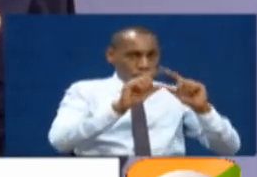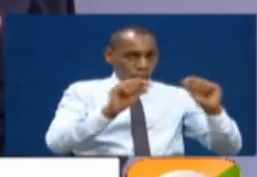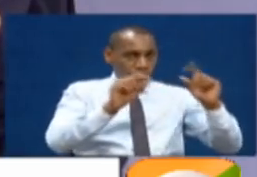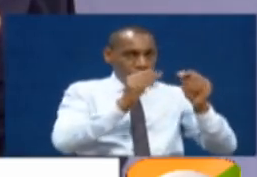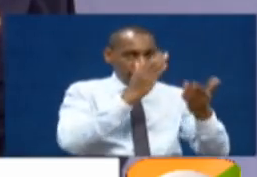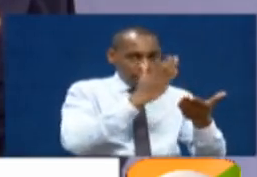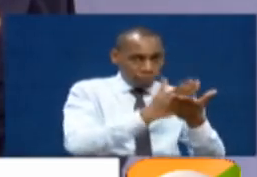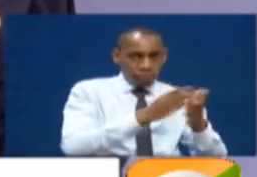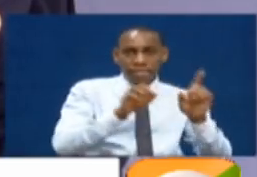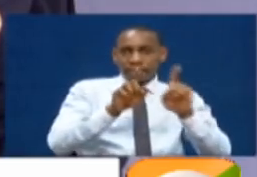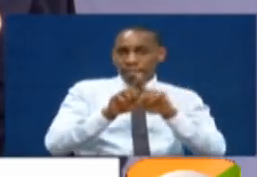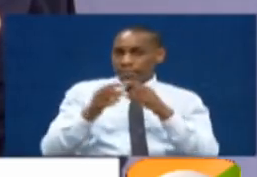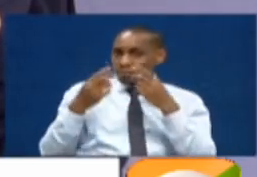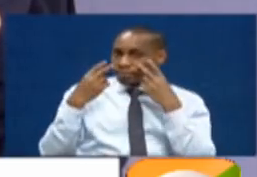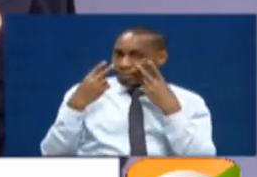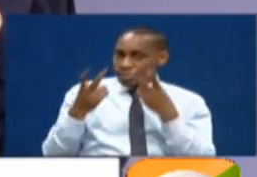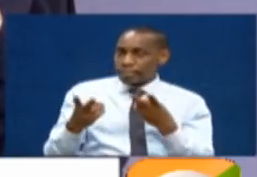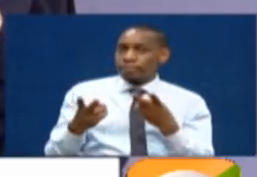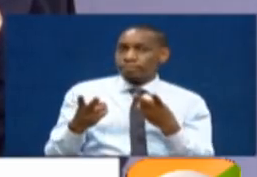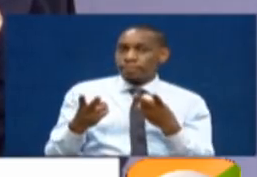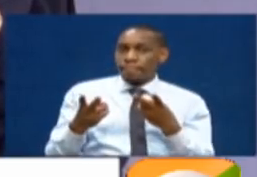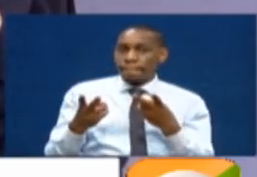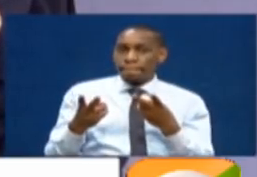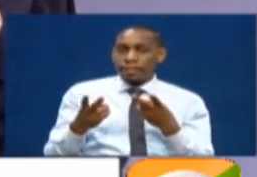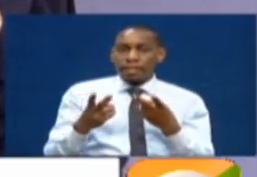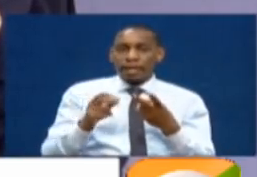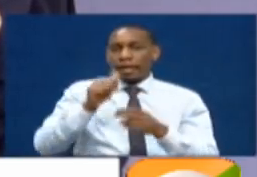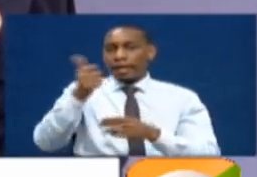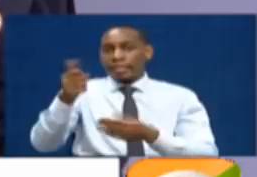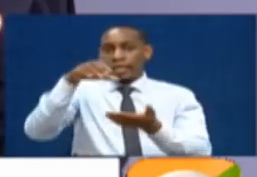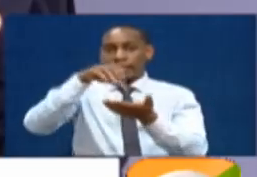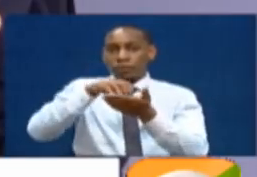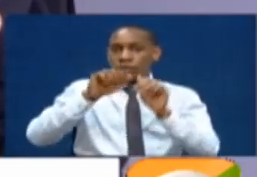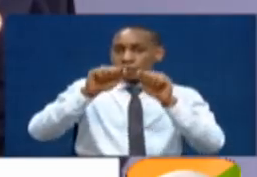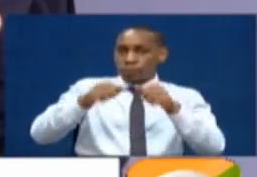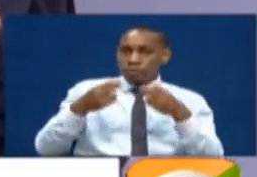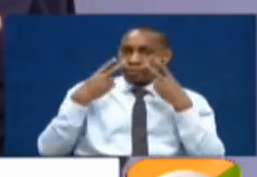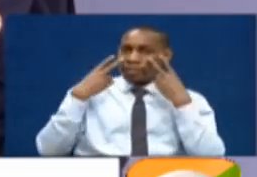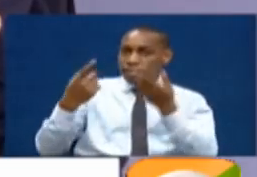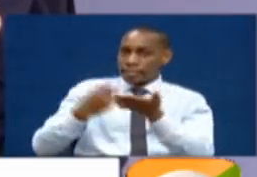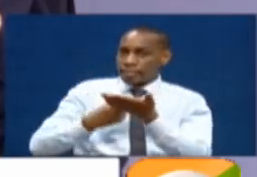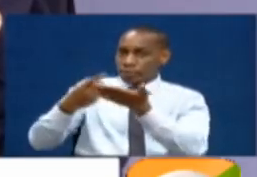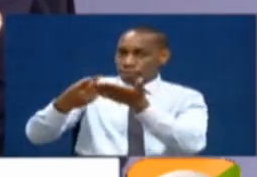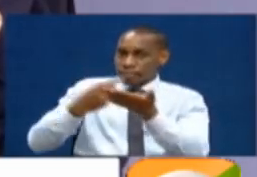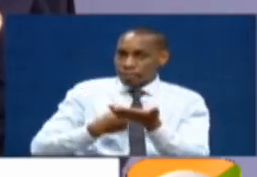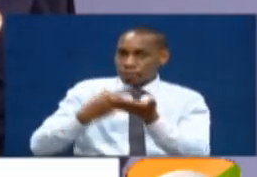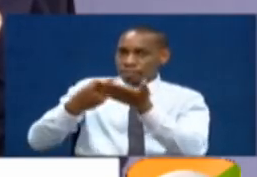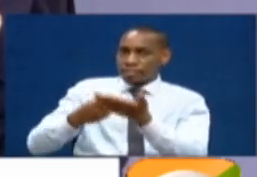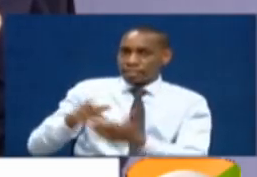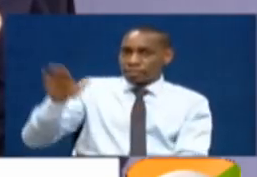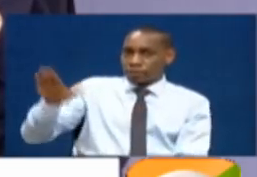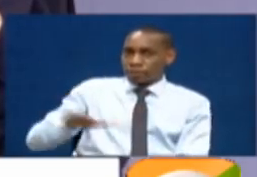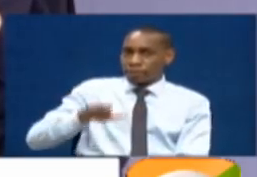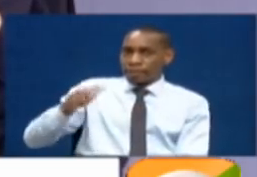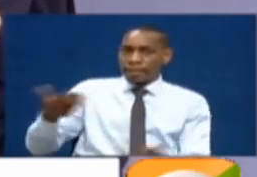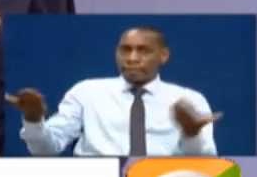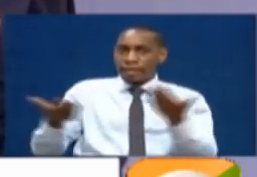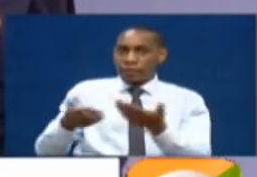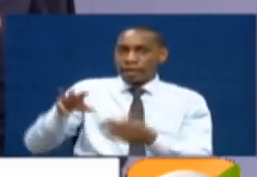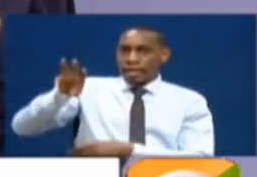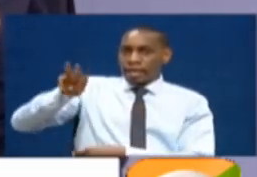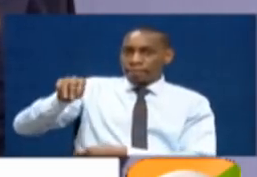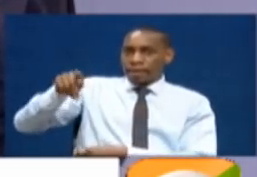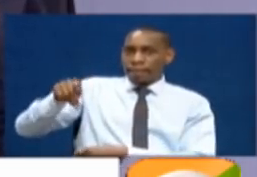We have even been seen in certain circumstances. You can see debates in parliament where parliamentarians within the